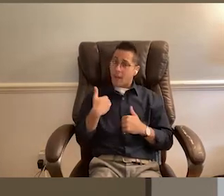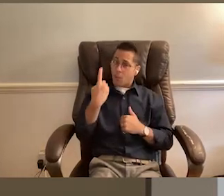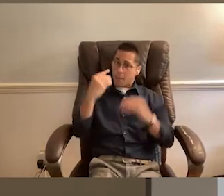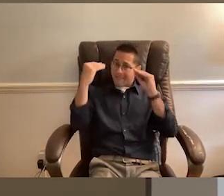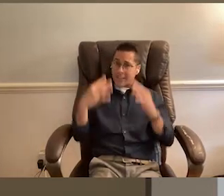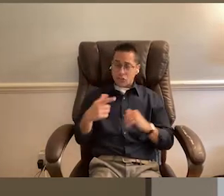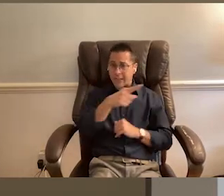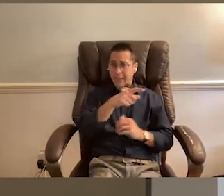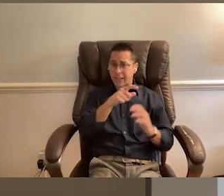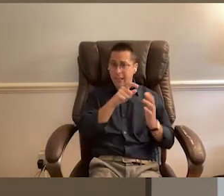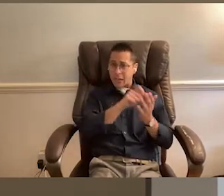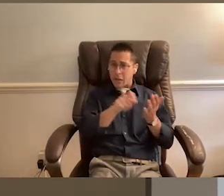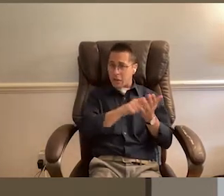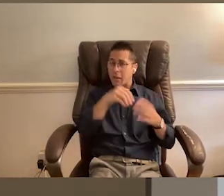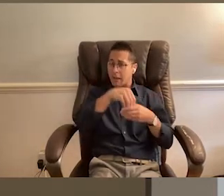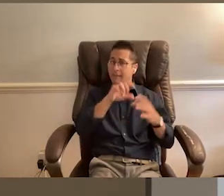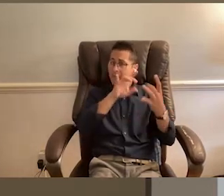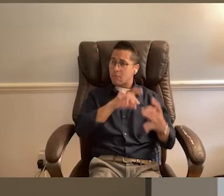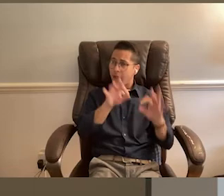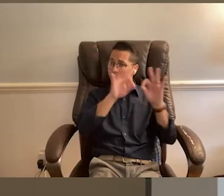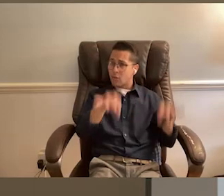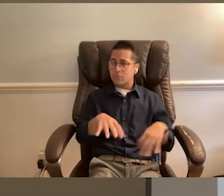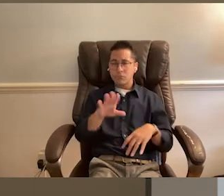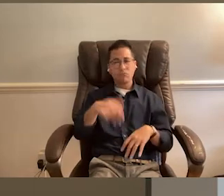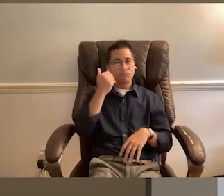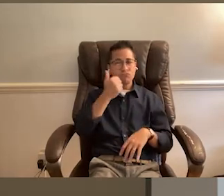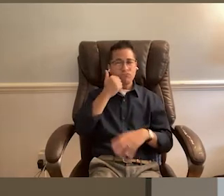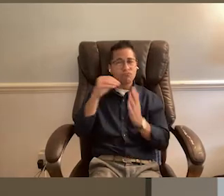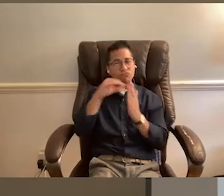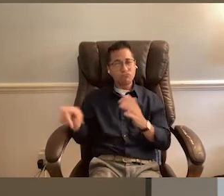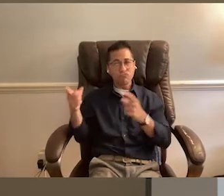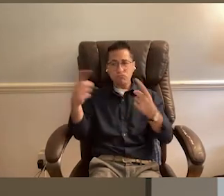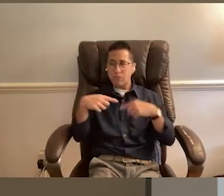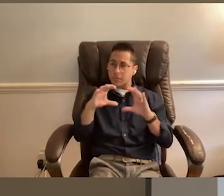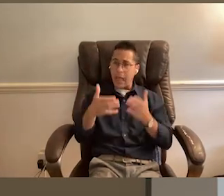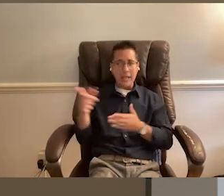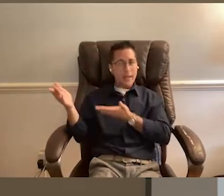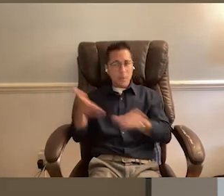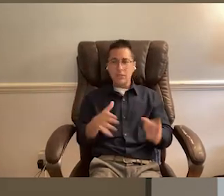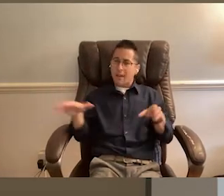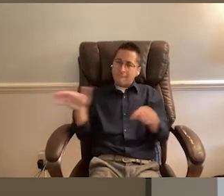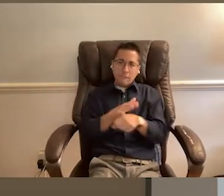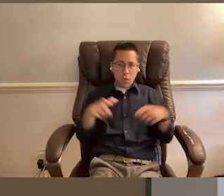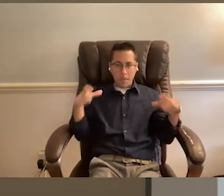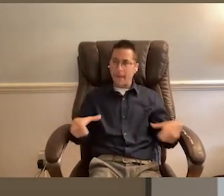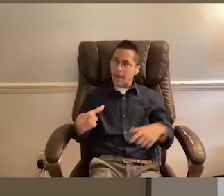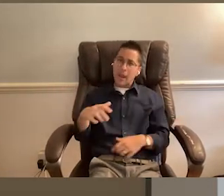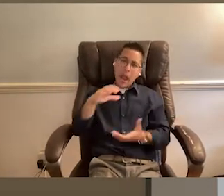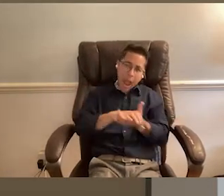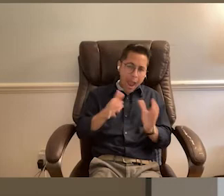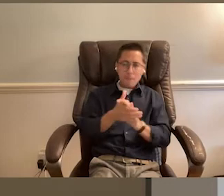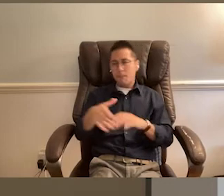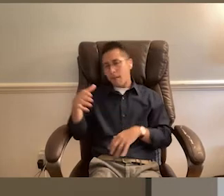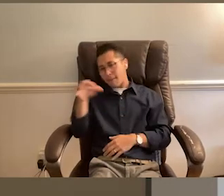if there's any concerns. They usually do not, and I'll get at midterm, hey, student has been on their phone every day in class for the past 4 weeks, and I'm about to lose